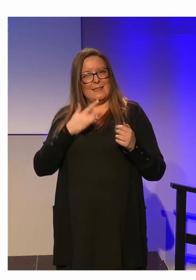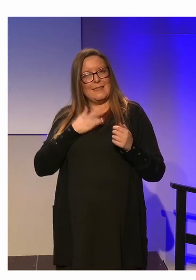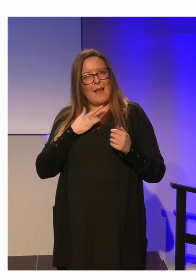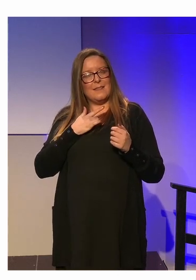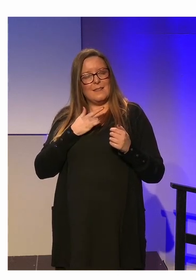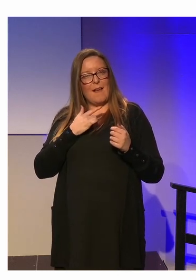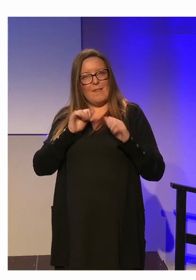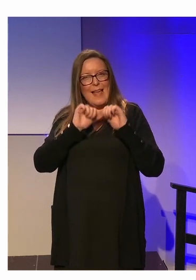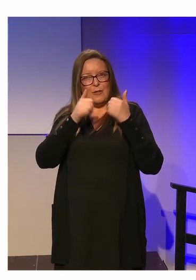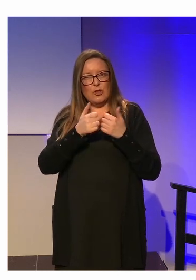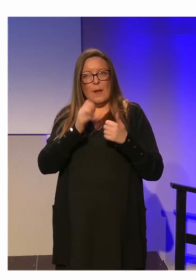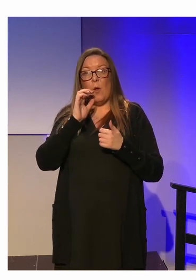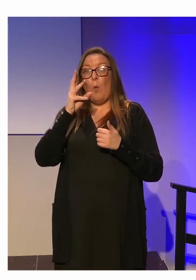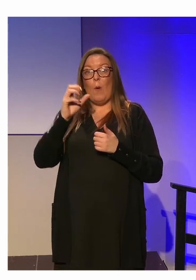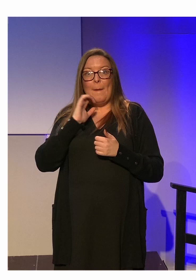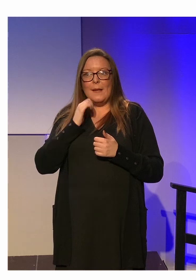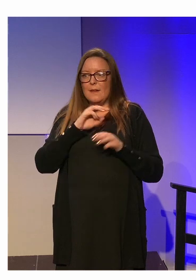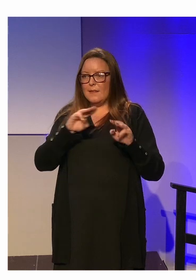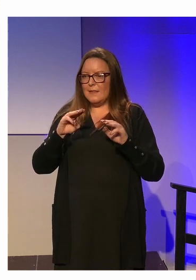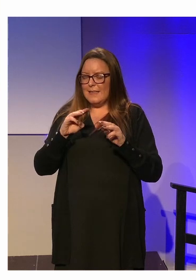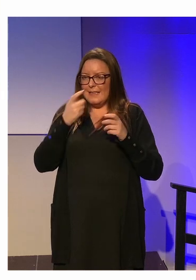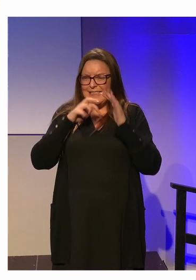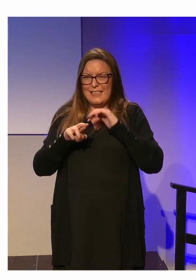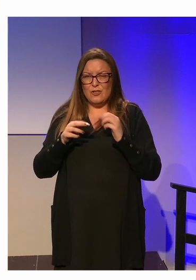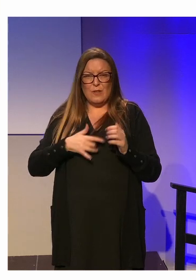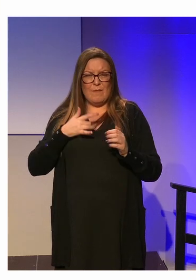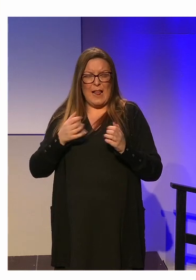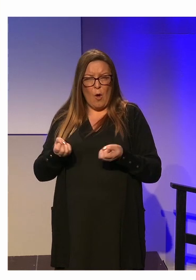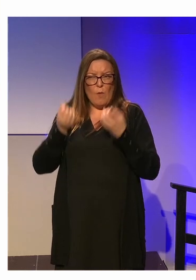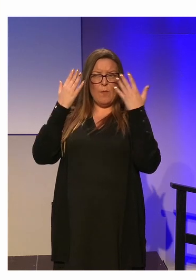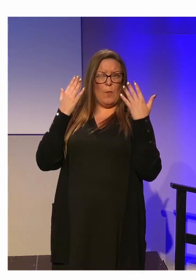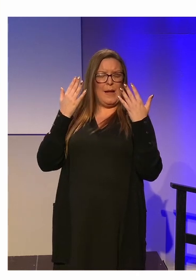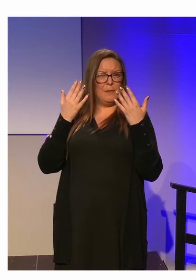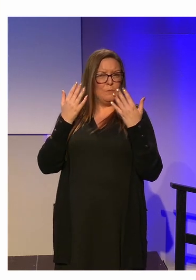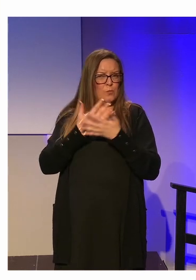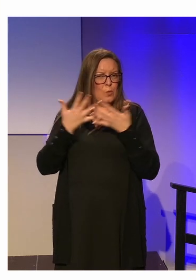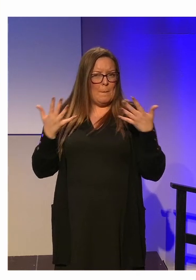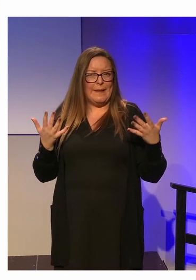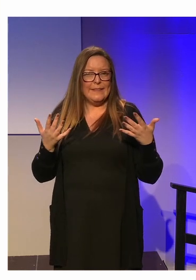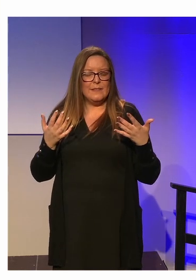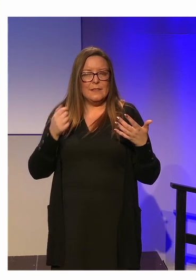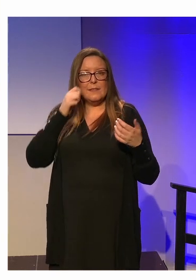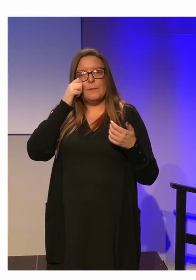Because many teachers feel overwhelmed. There are too many frameworks. There are all these things. So this